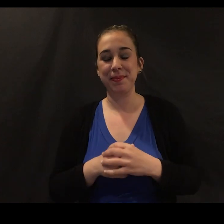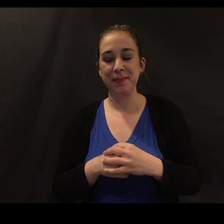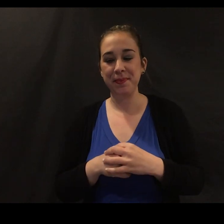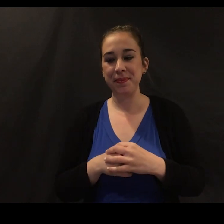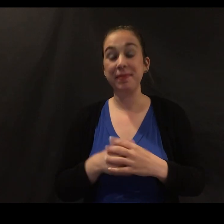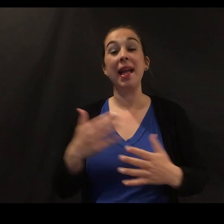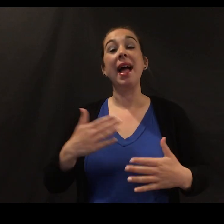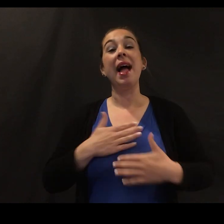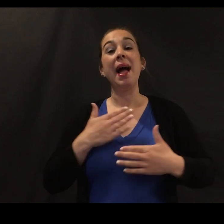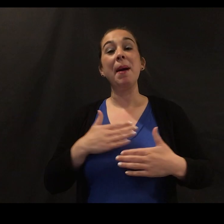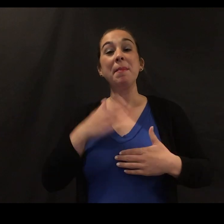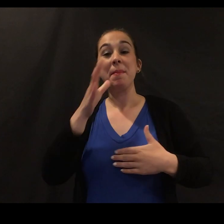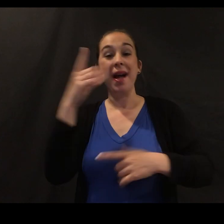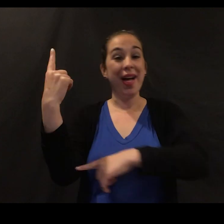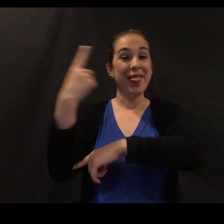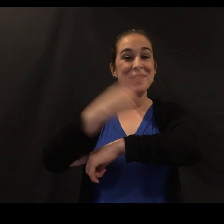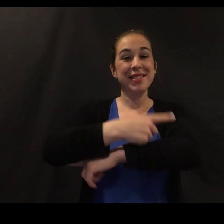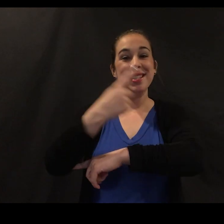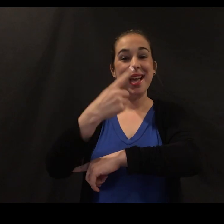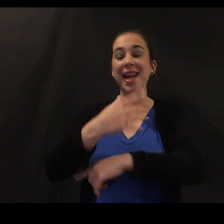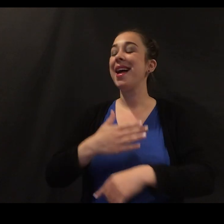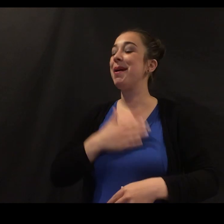Happy Mother's Day.